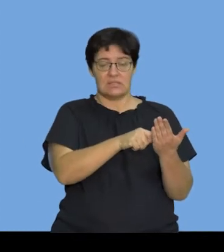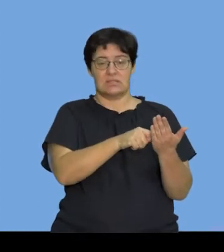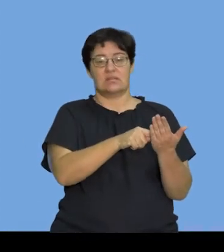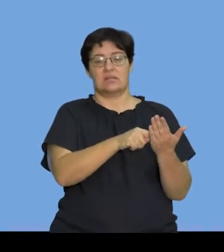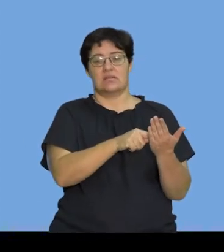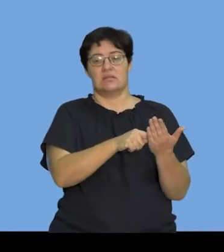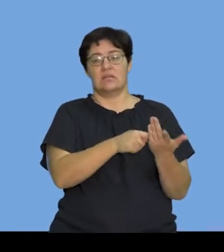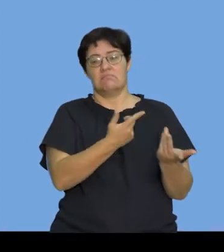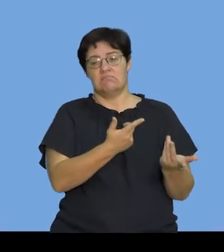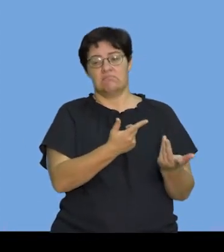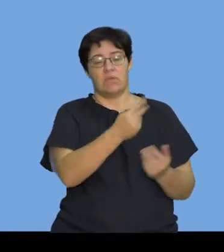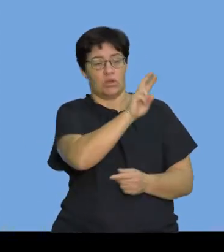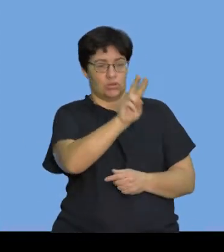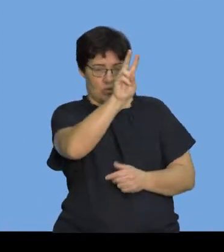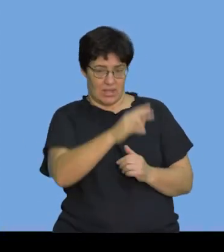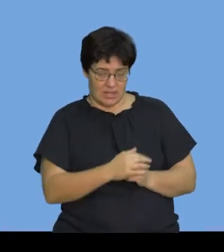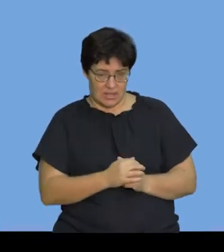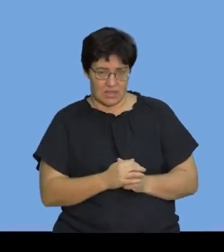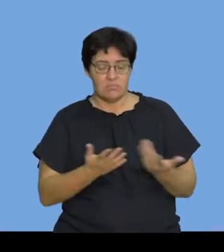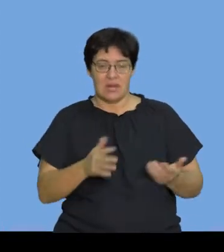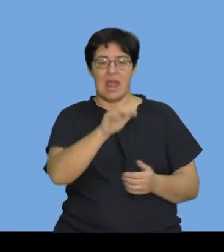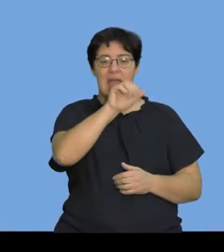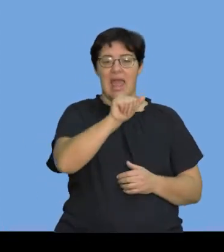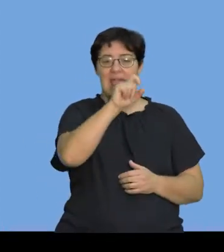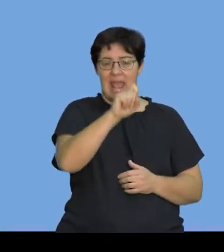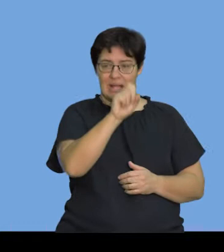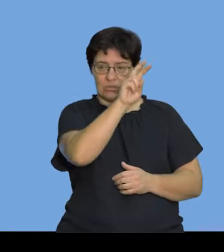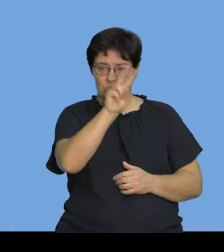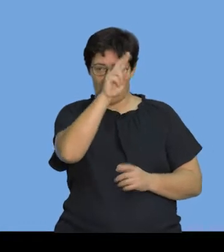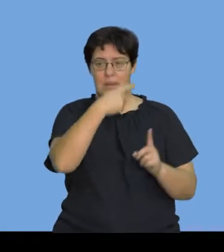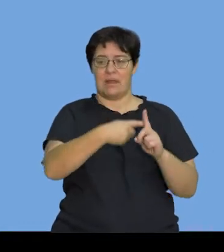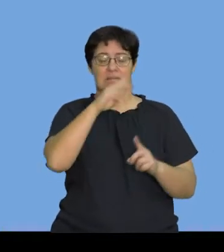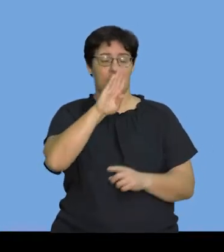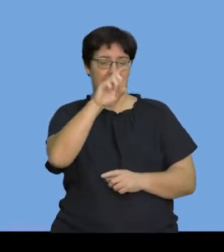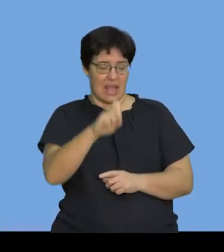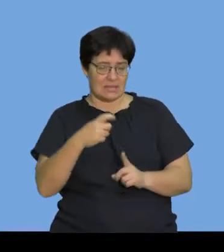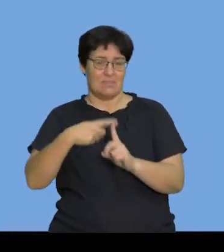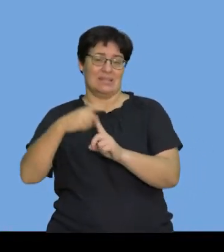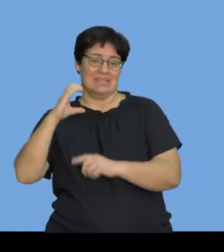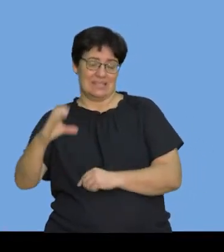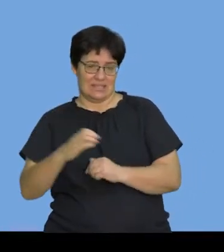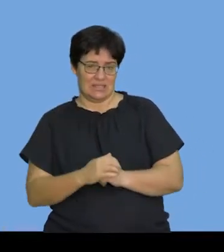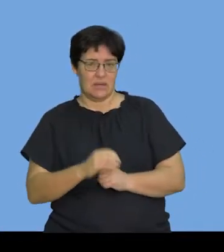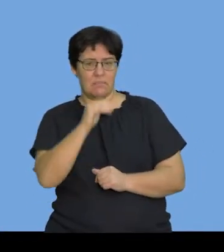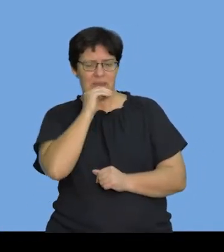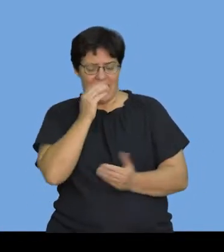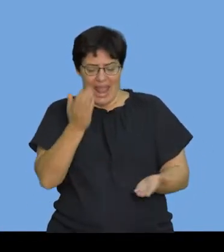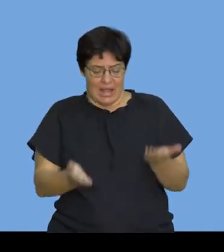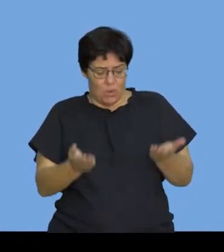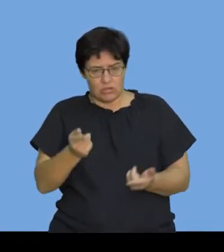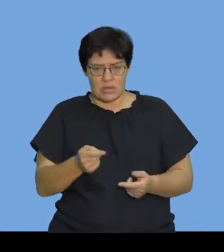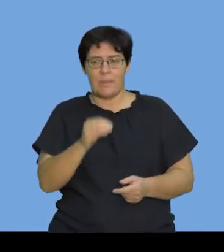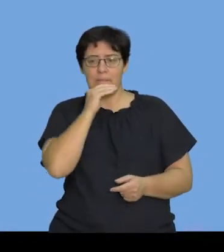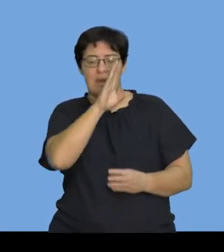normally given by ax squared plus bx plus c. But because we're talking about an equation, we then need